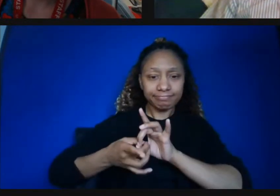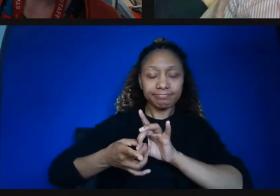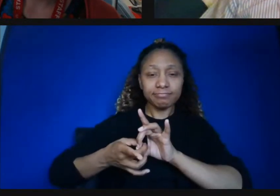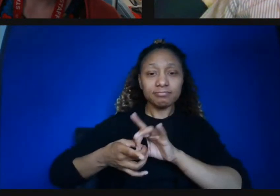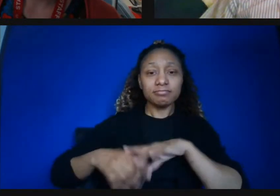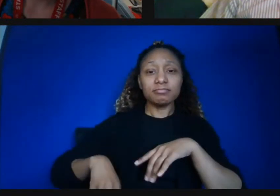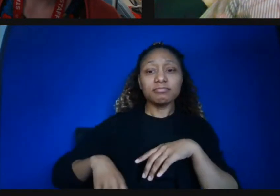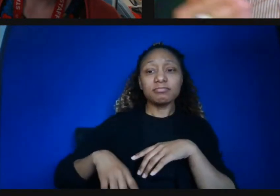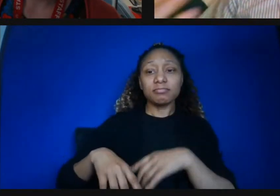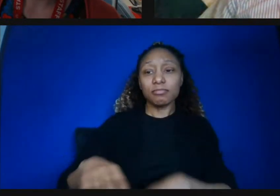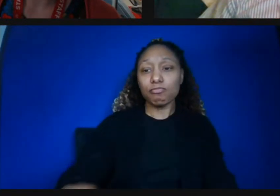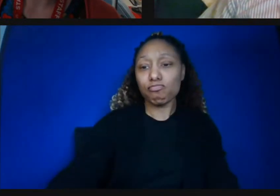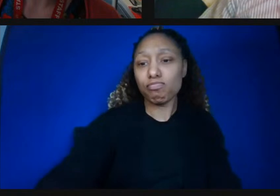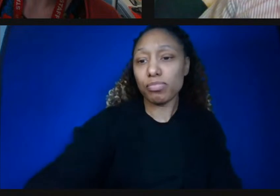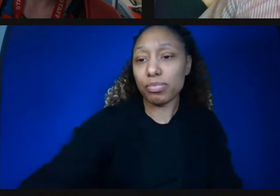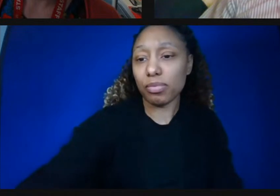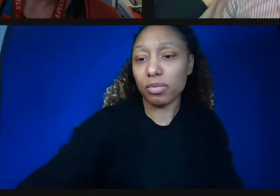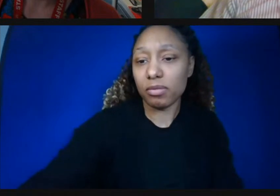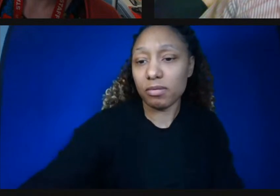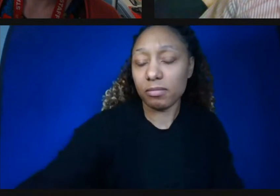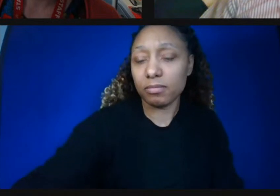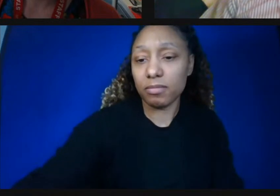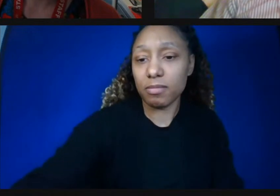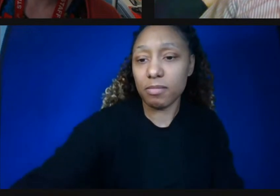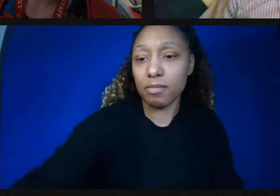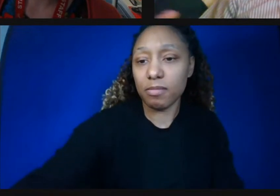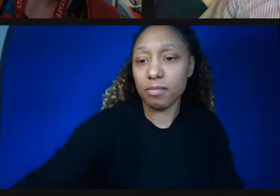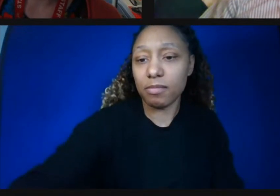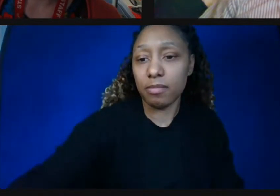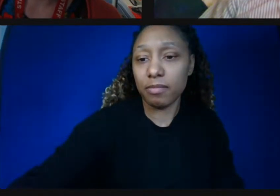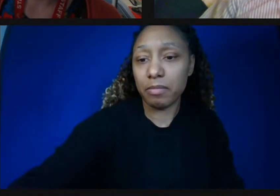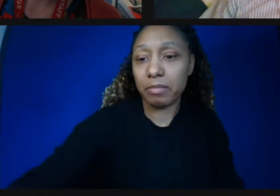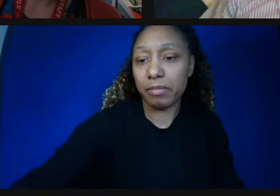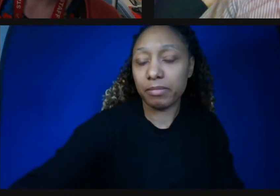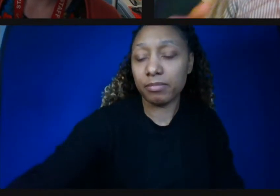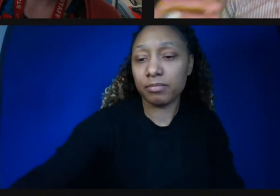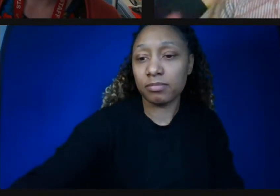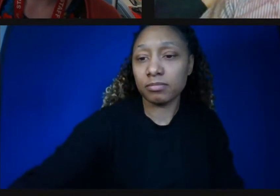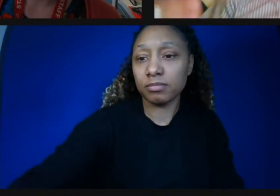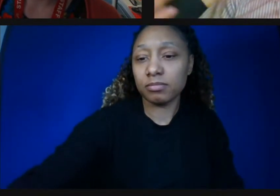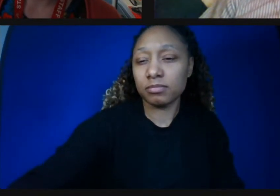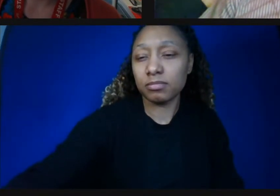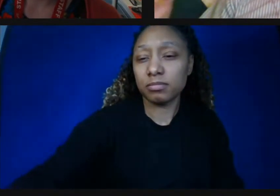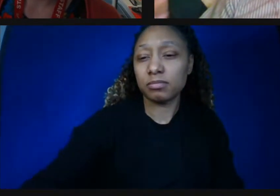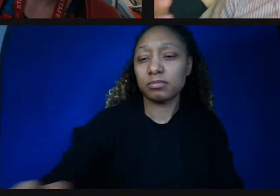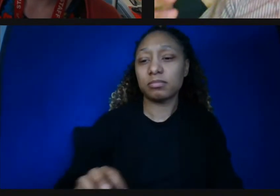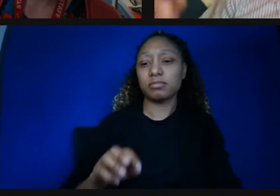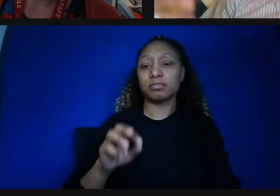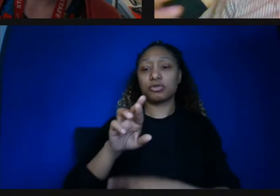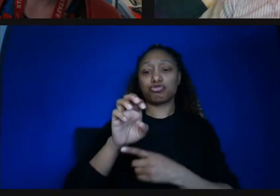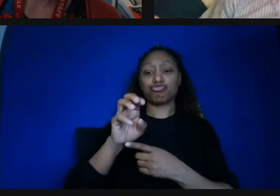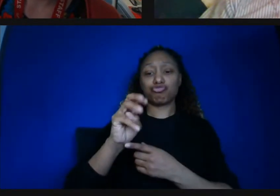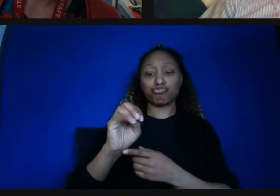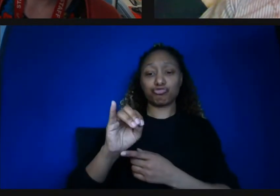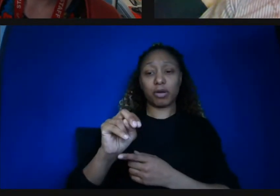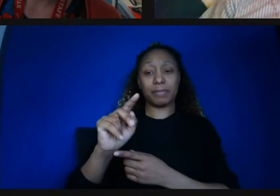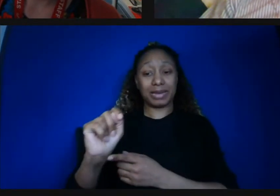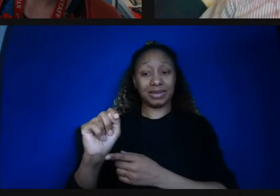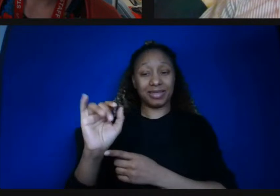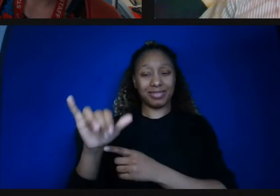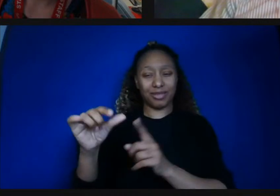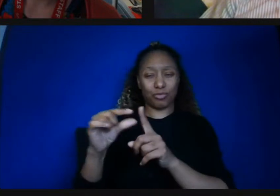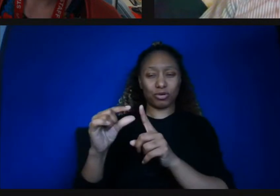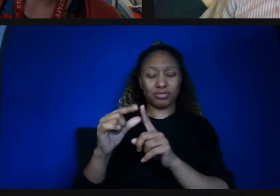Remnant is definitely a modern terminology. It's definitely one that's used by some communities. It is a 19th, 20th century, 21st century